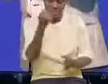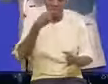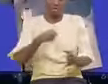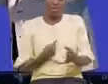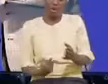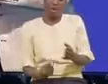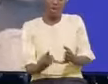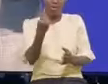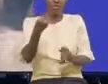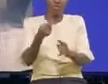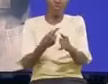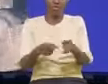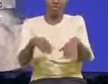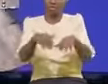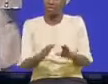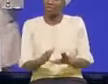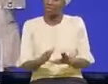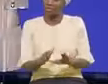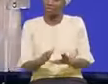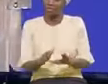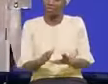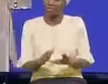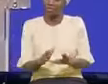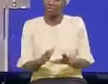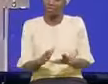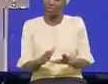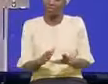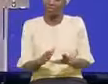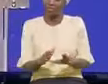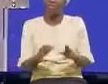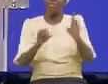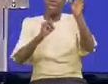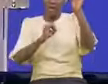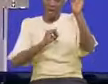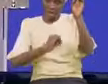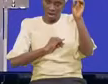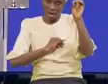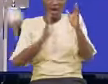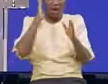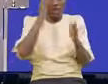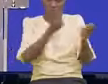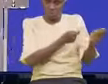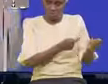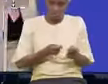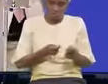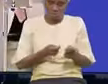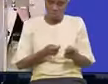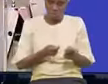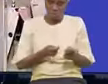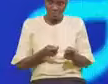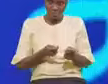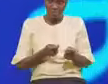Ne tsitre tsi be ŋusẽ tso Mawu ŋusẽ katã gbɔ va hom tso ame kukuwo domea.